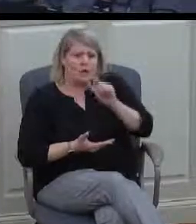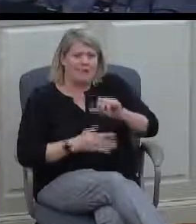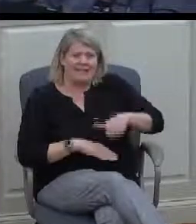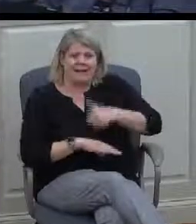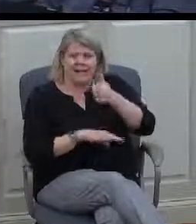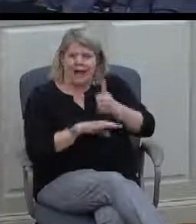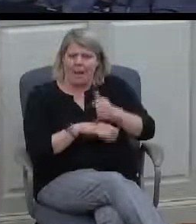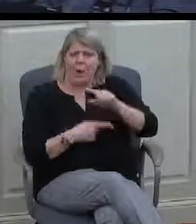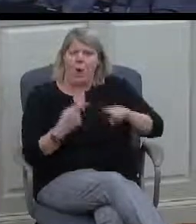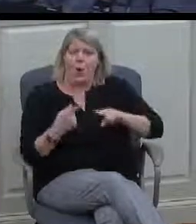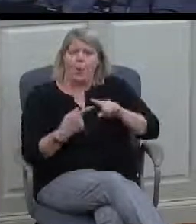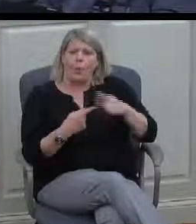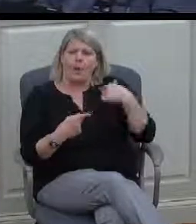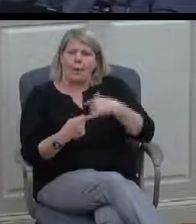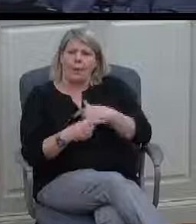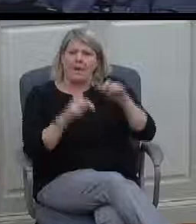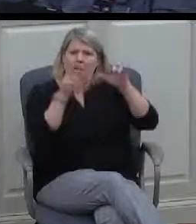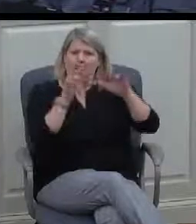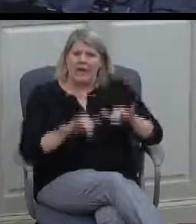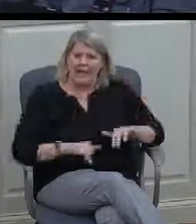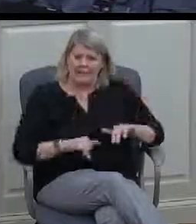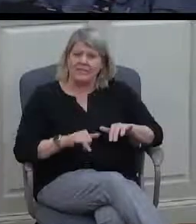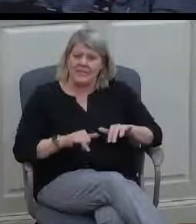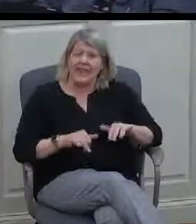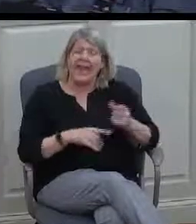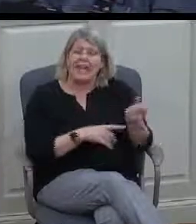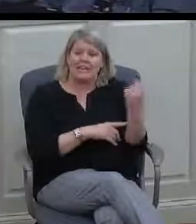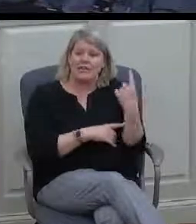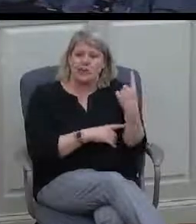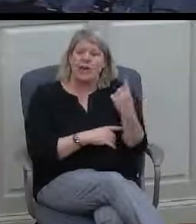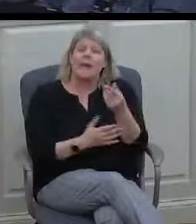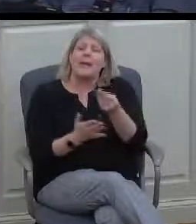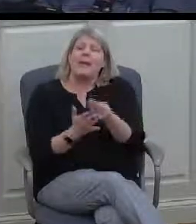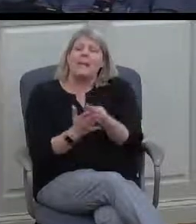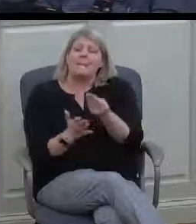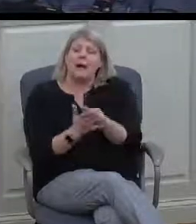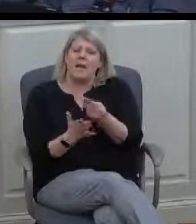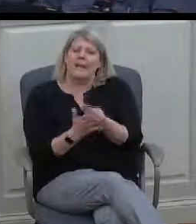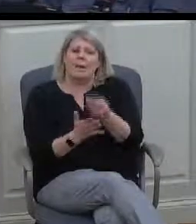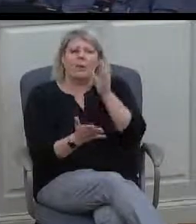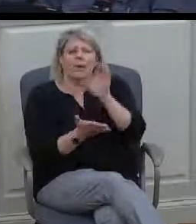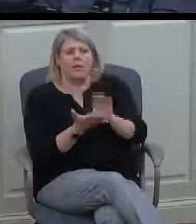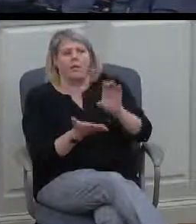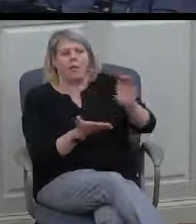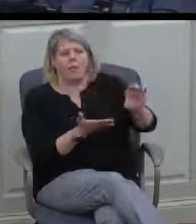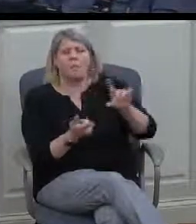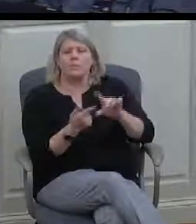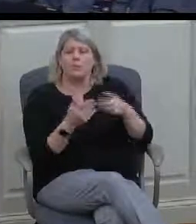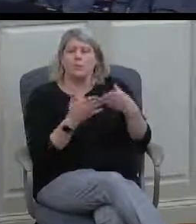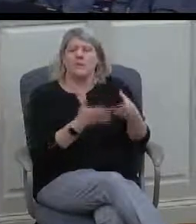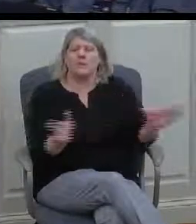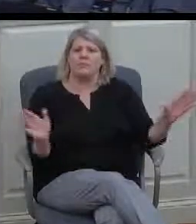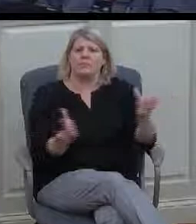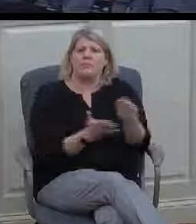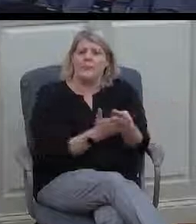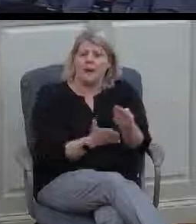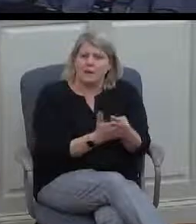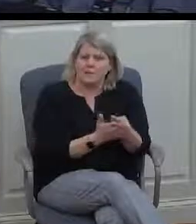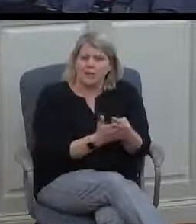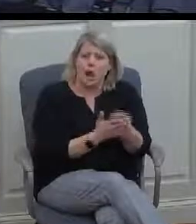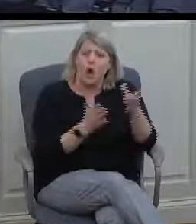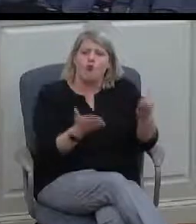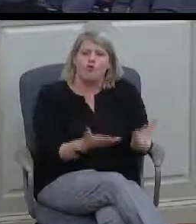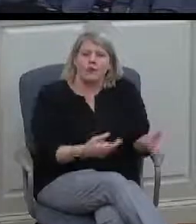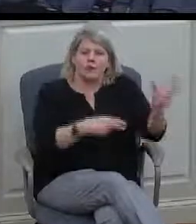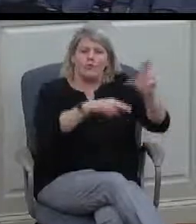Mhm. So the money appears as an appropriation to the general fund, raising the general fund appropriation